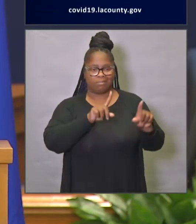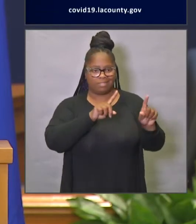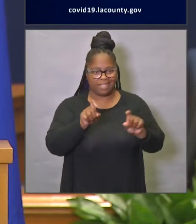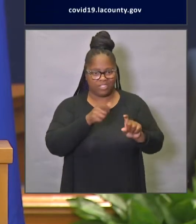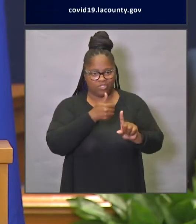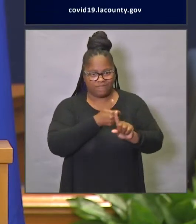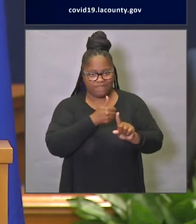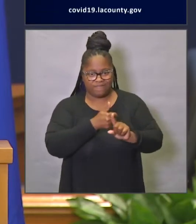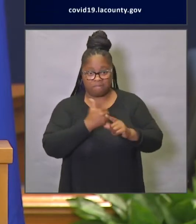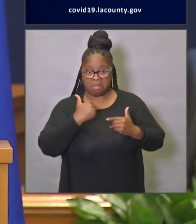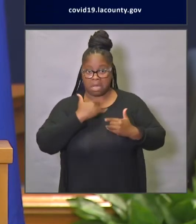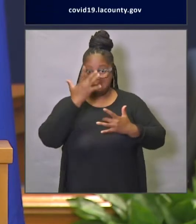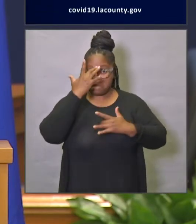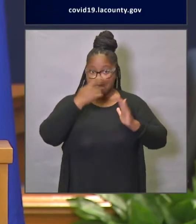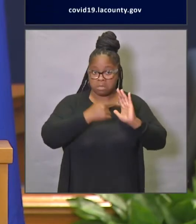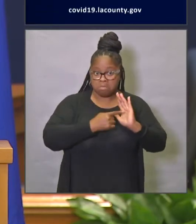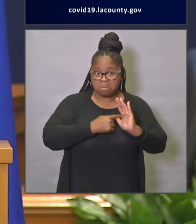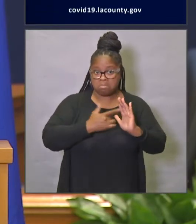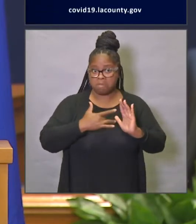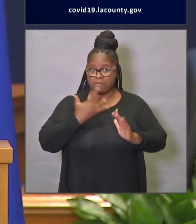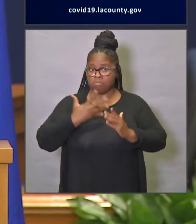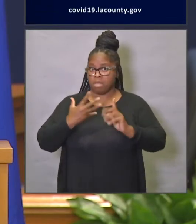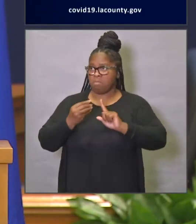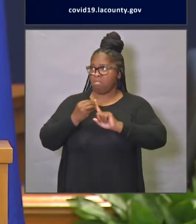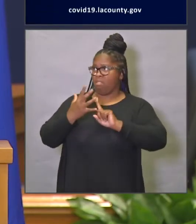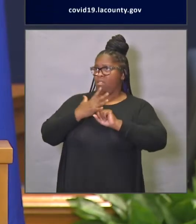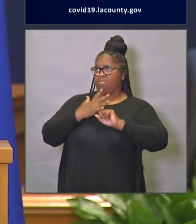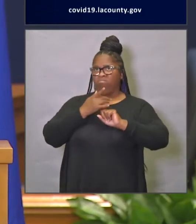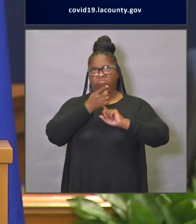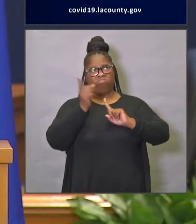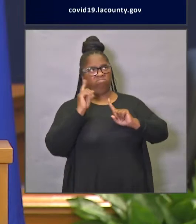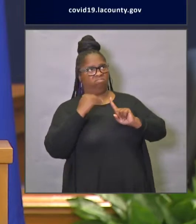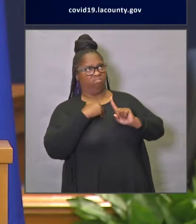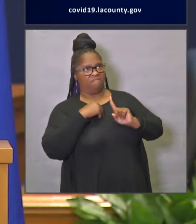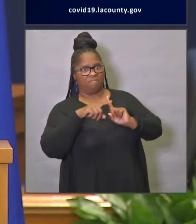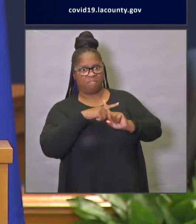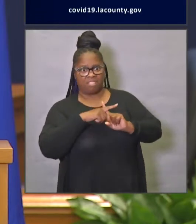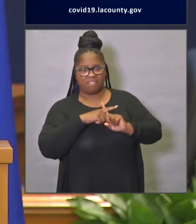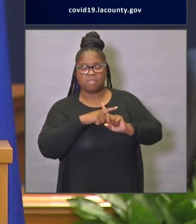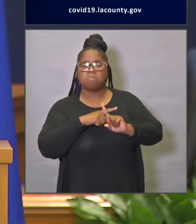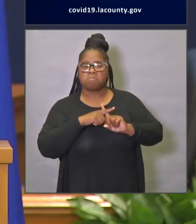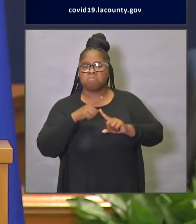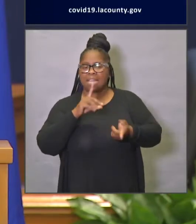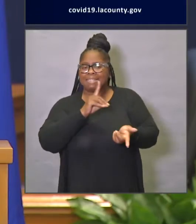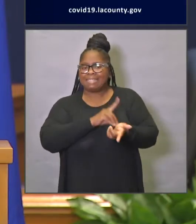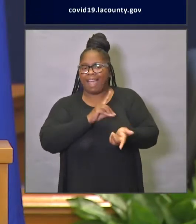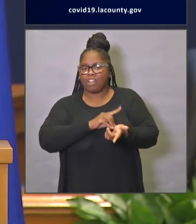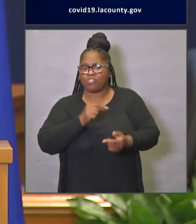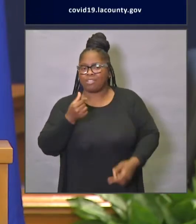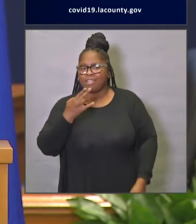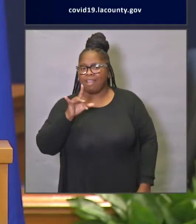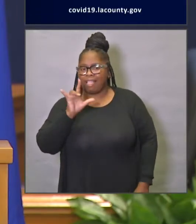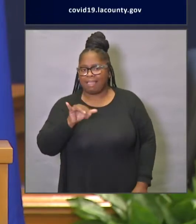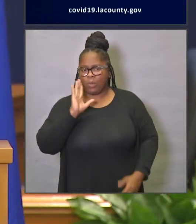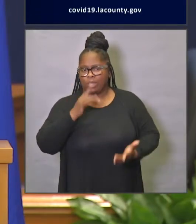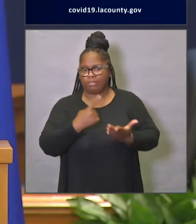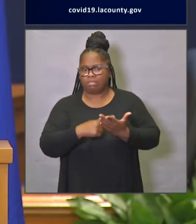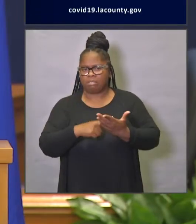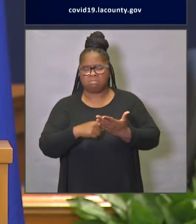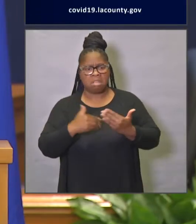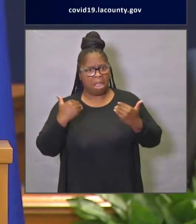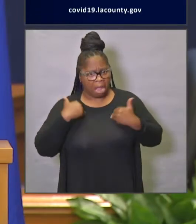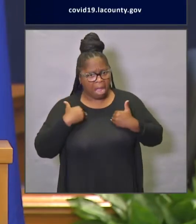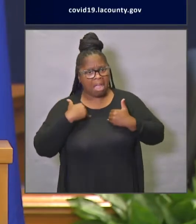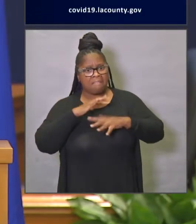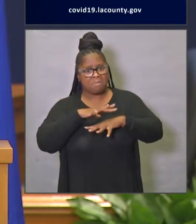symptoms or we think we've been exposed to the virus. And I know Dr. Galley will discuss that we have a lot of testing capacity